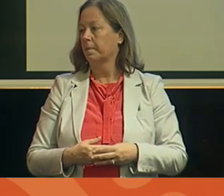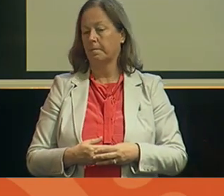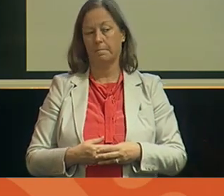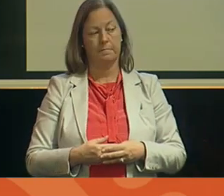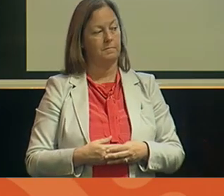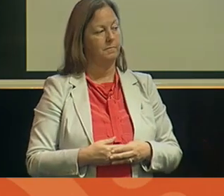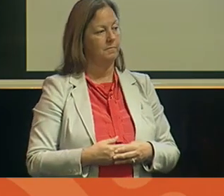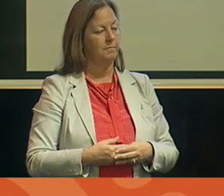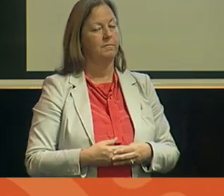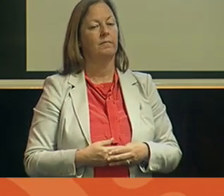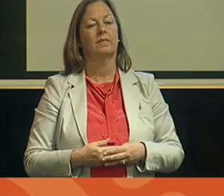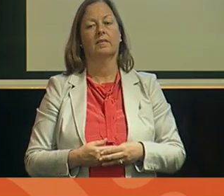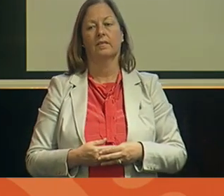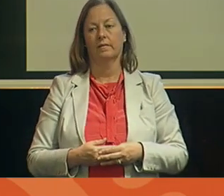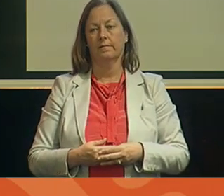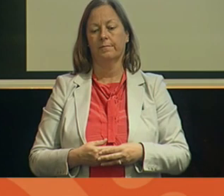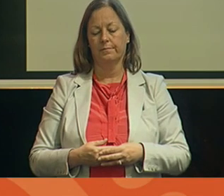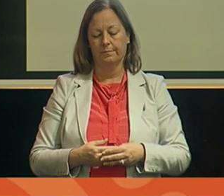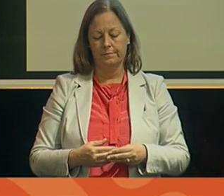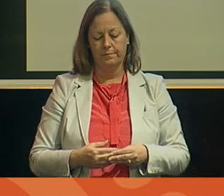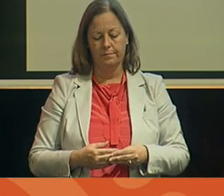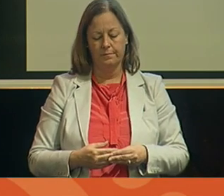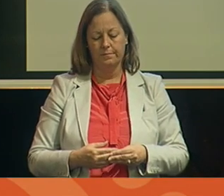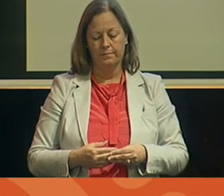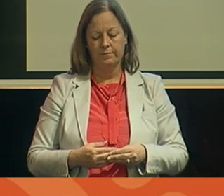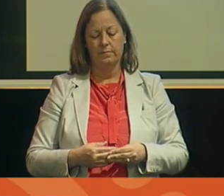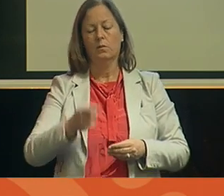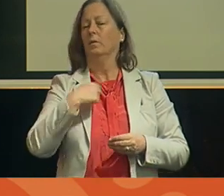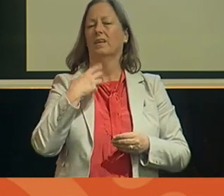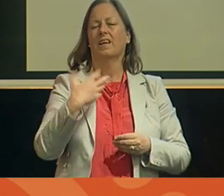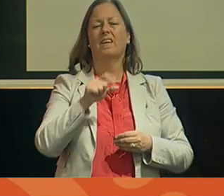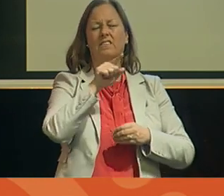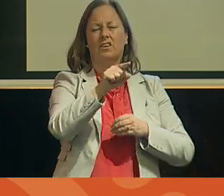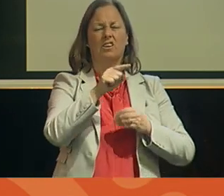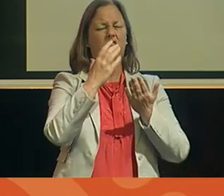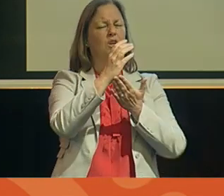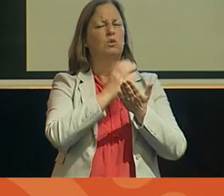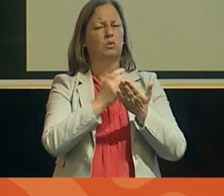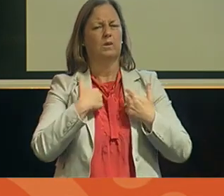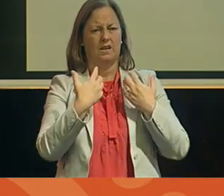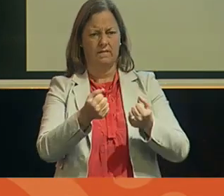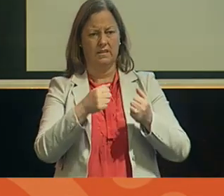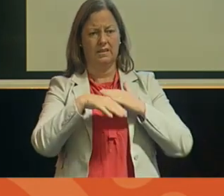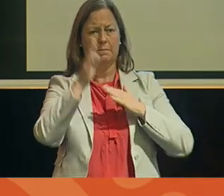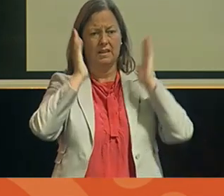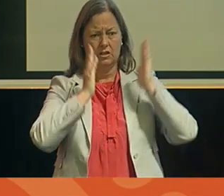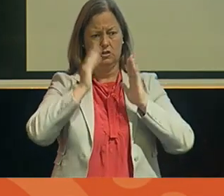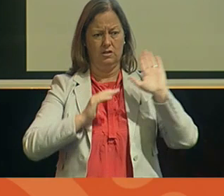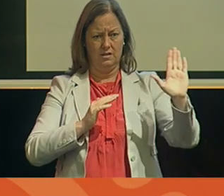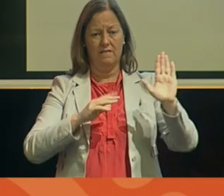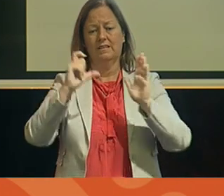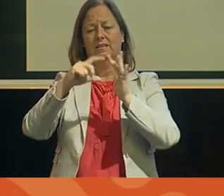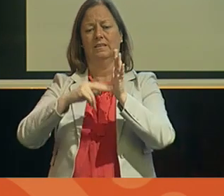This is the legal system in Malaysia. We have the federal constitution, which is based on the constitution, and then we have the civil